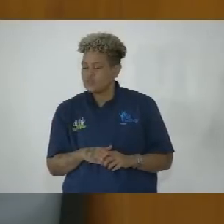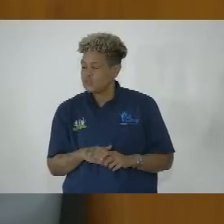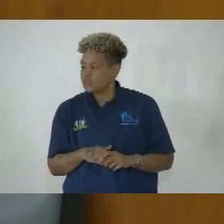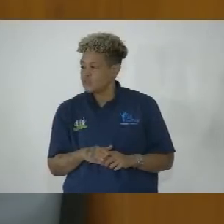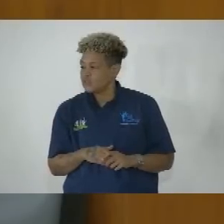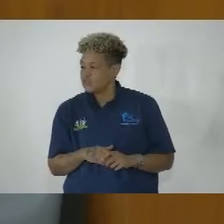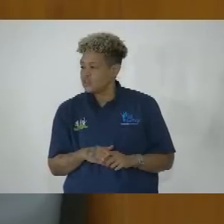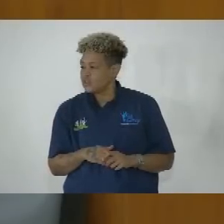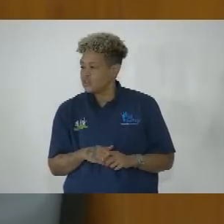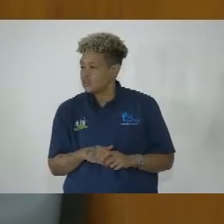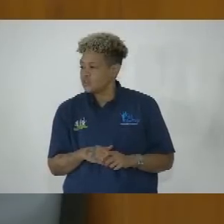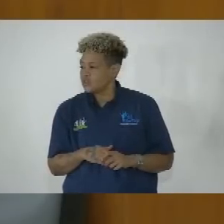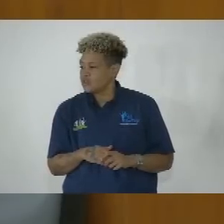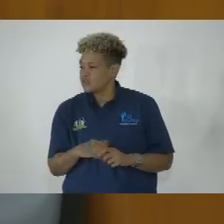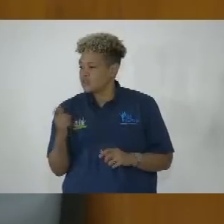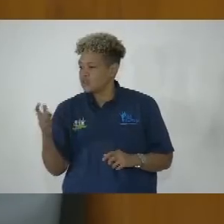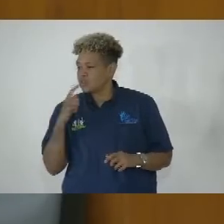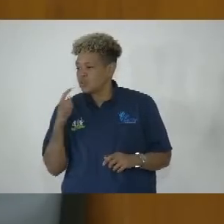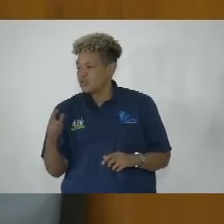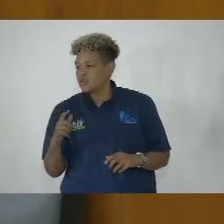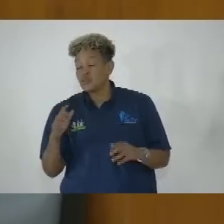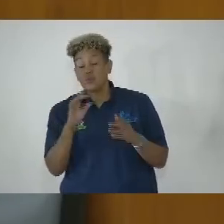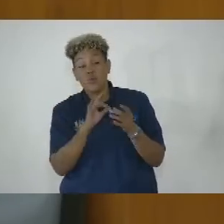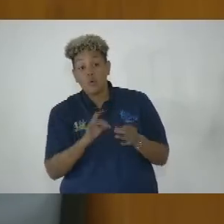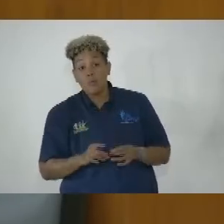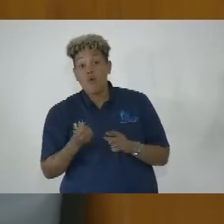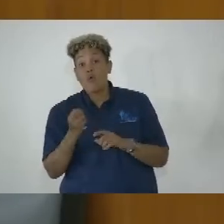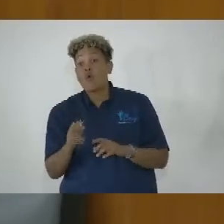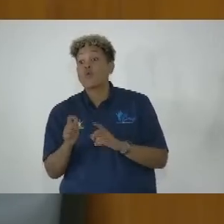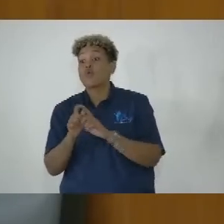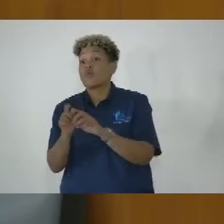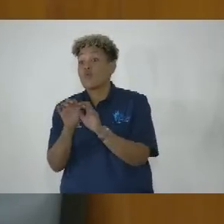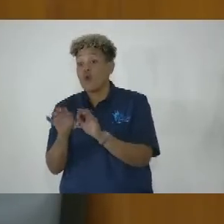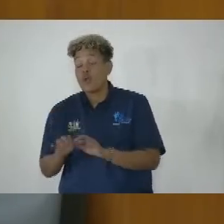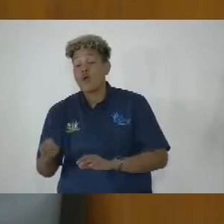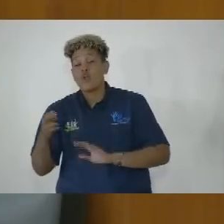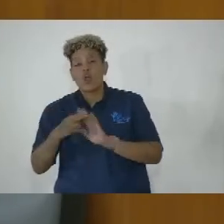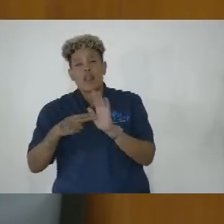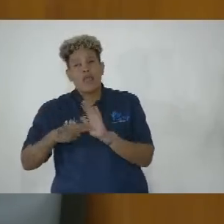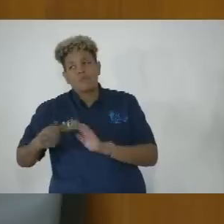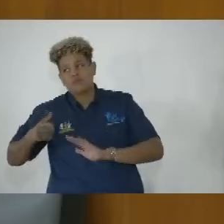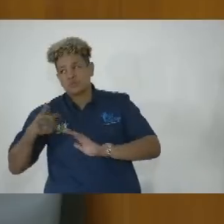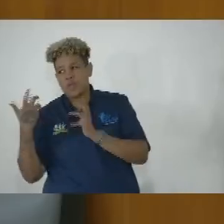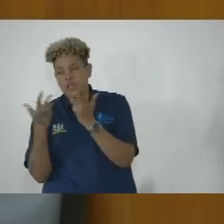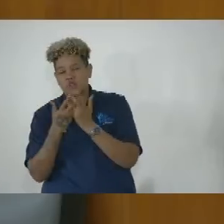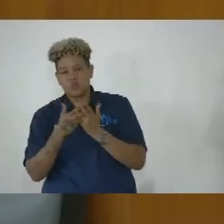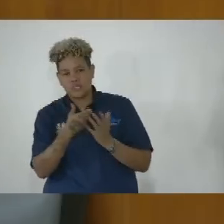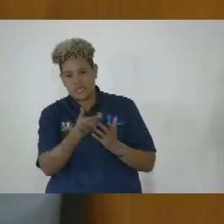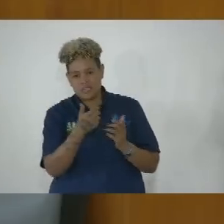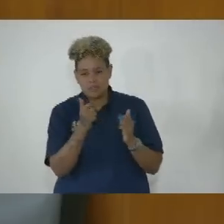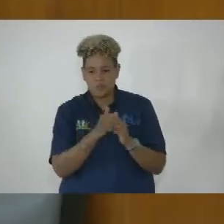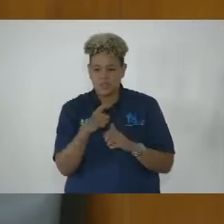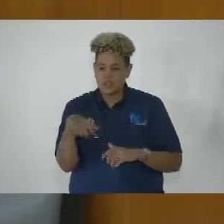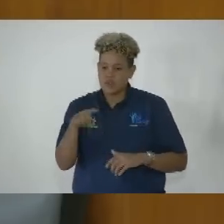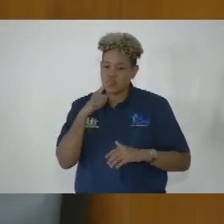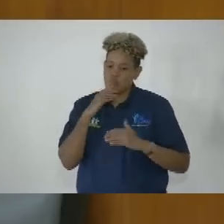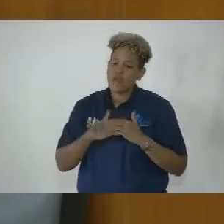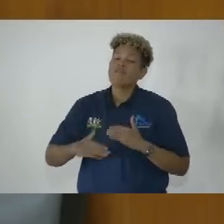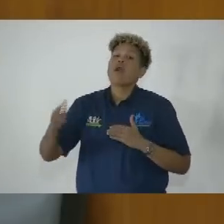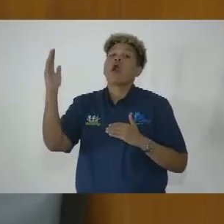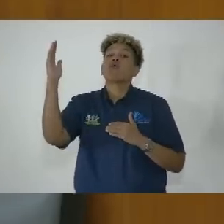of the nomenclature and the wording and the labels that we associate goes a far